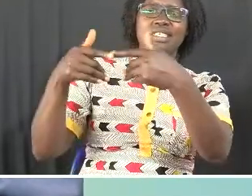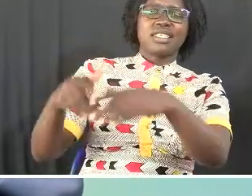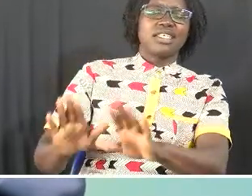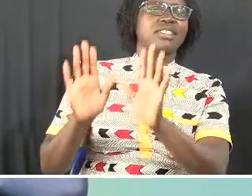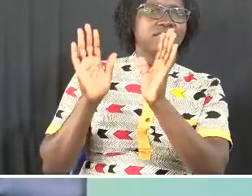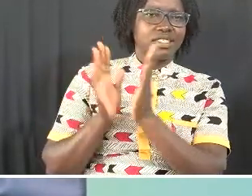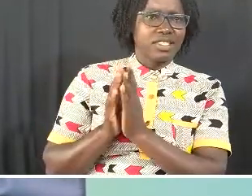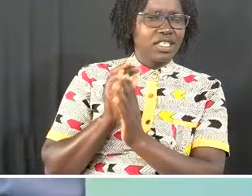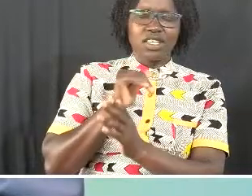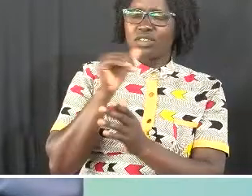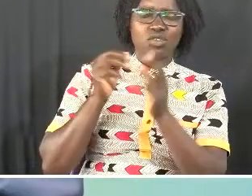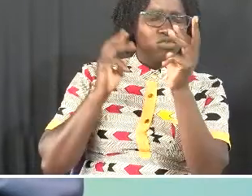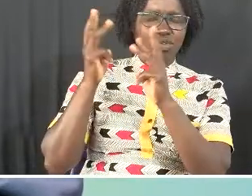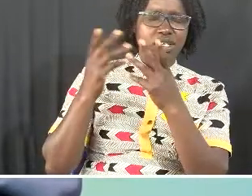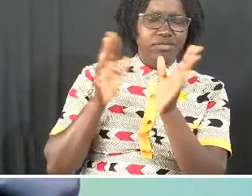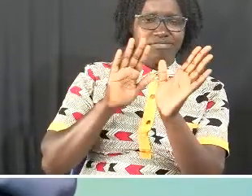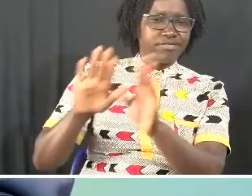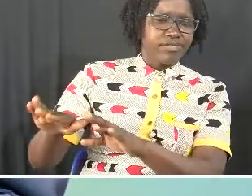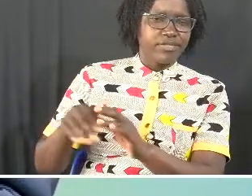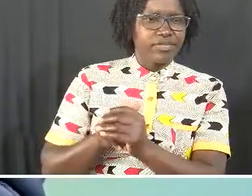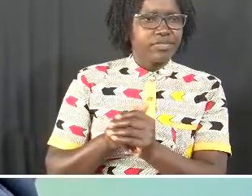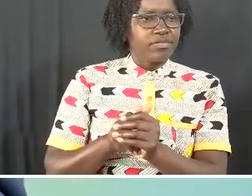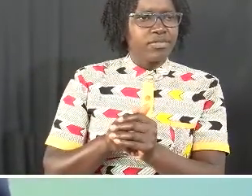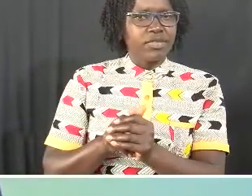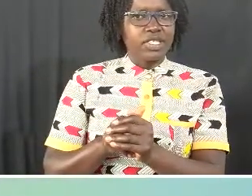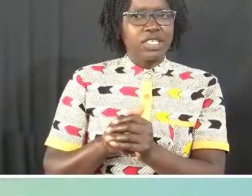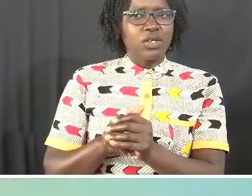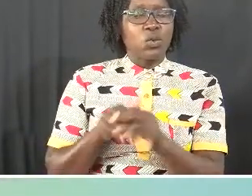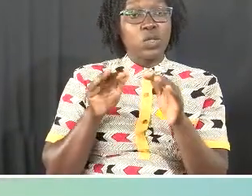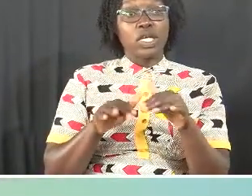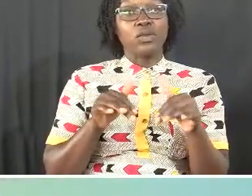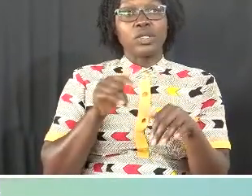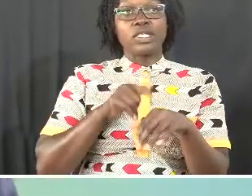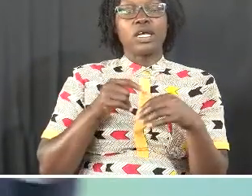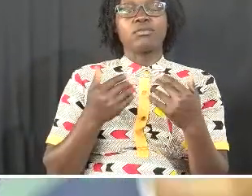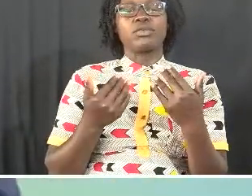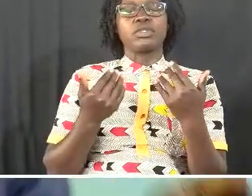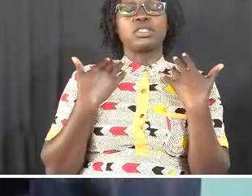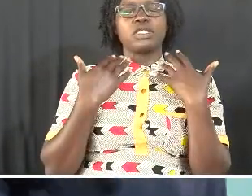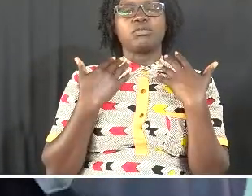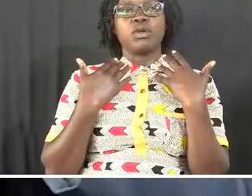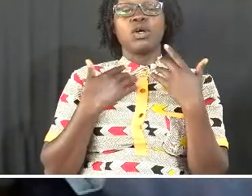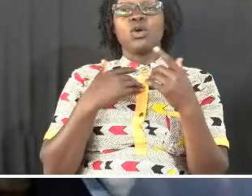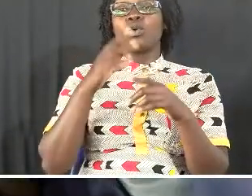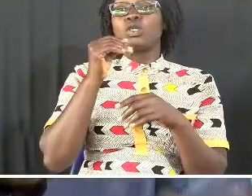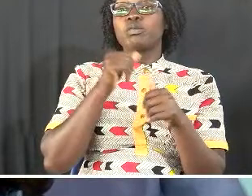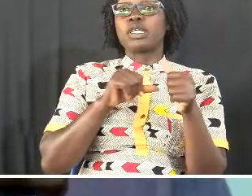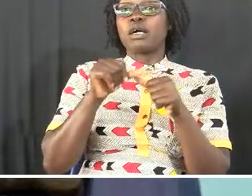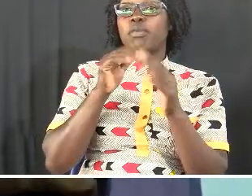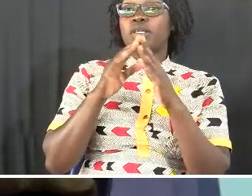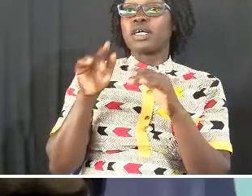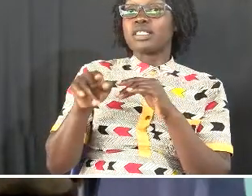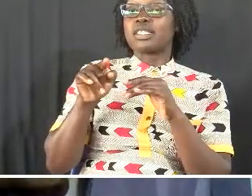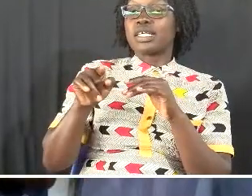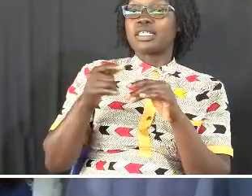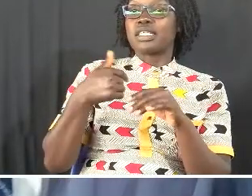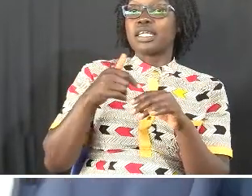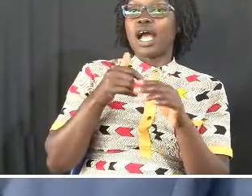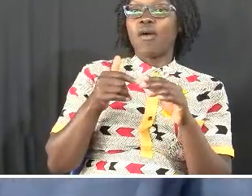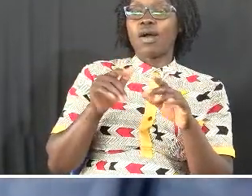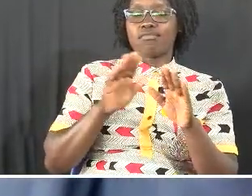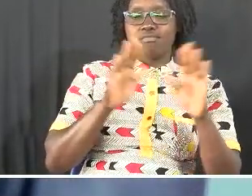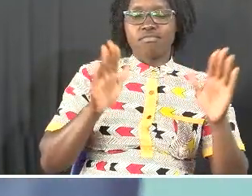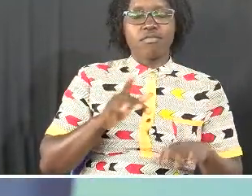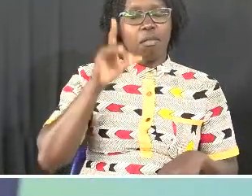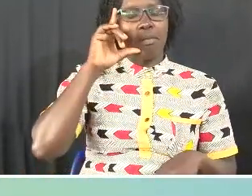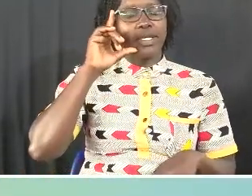there's no problem. We can wait until when we go to sleep, we'll speak about their burning house in our bed